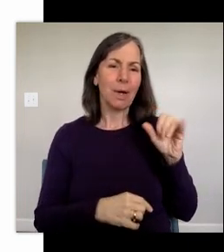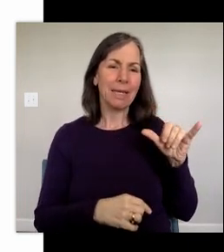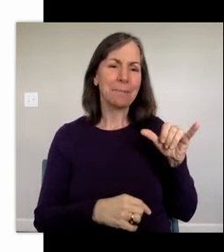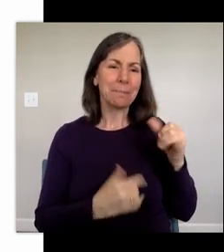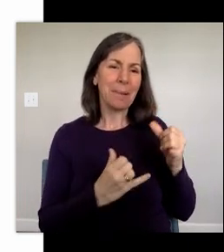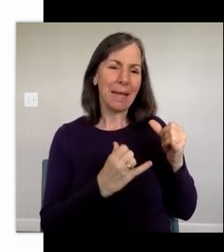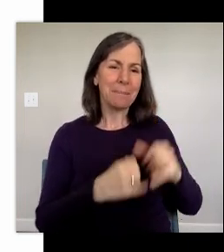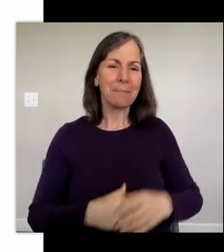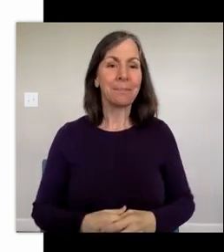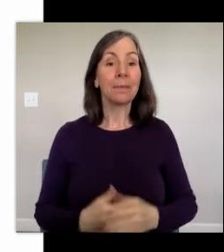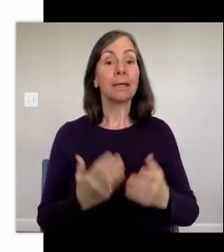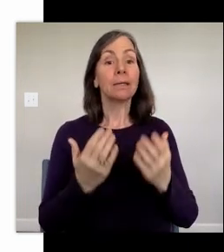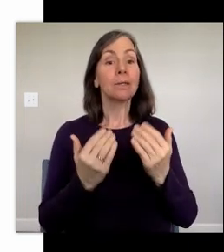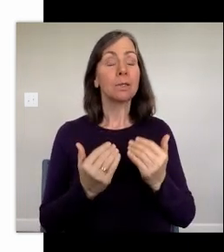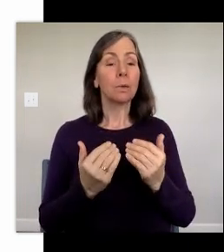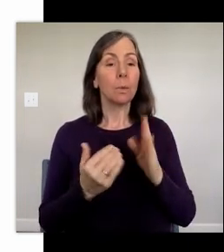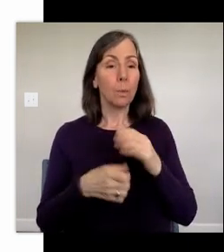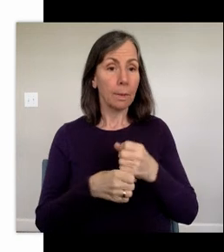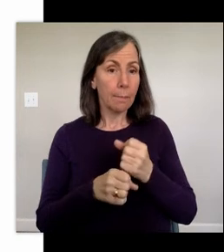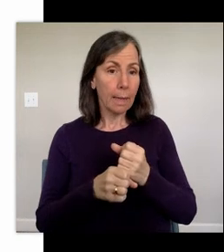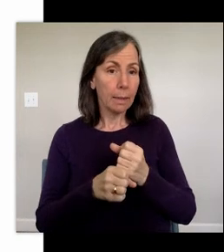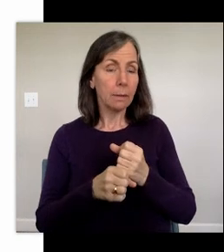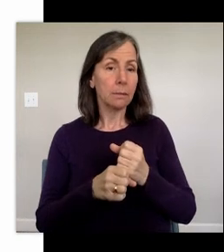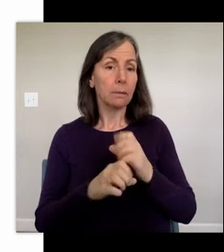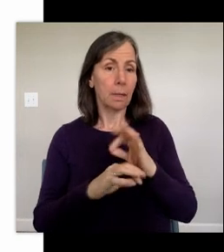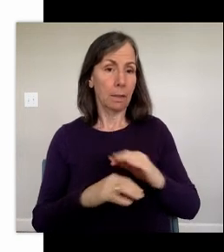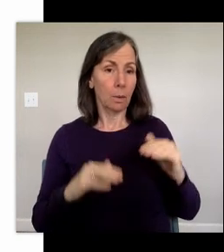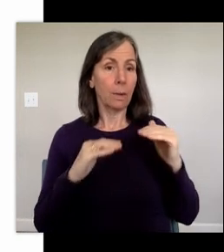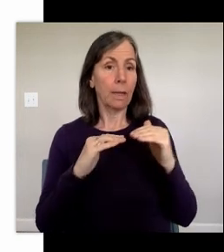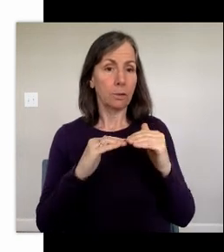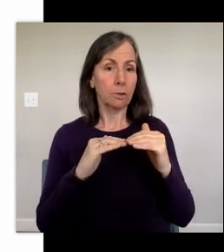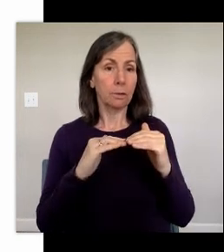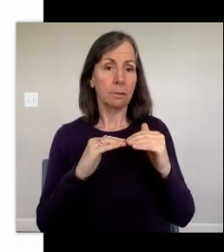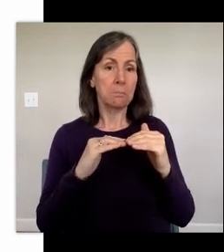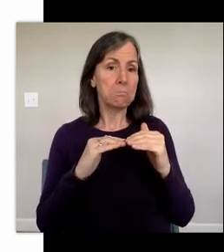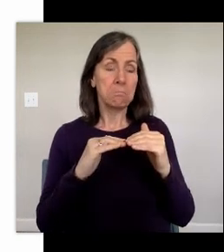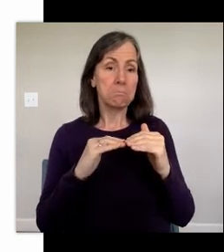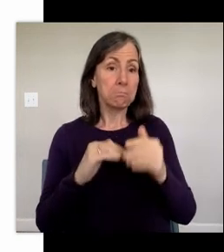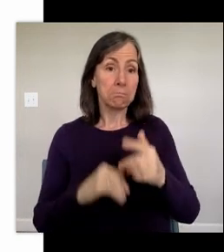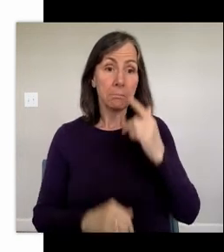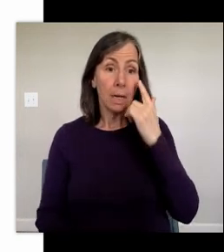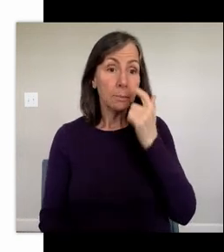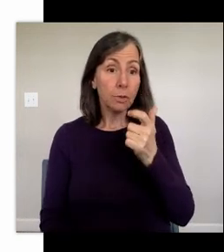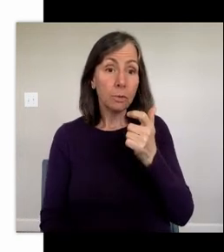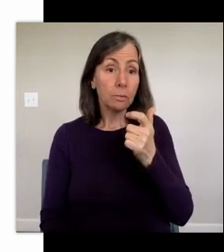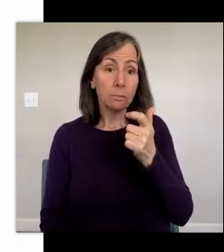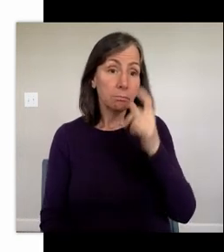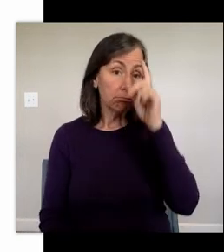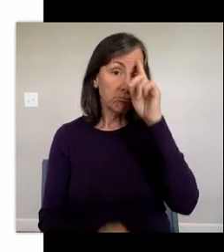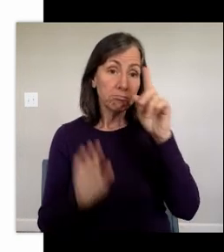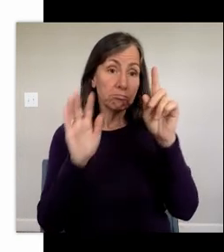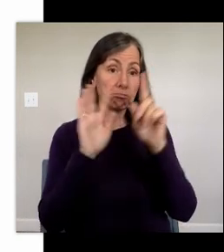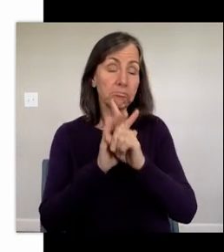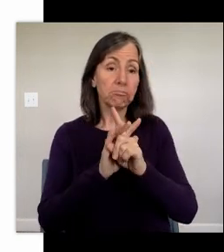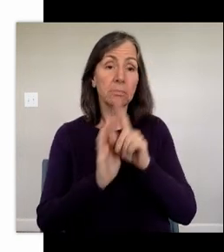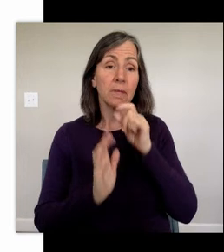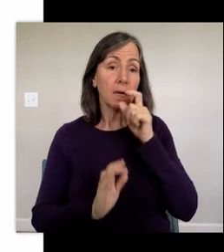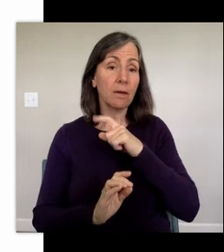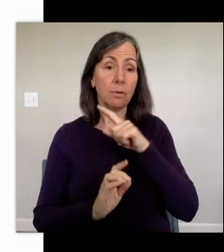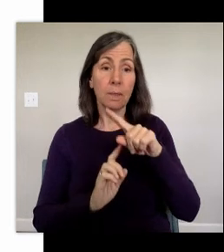So you're going to make some sort of equation. It really could be anything you want. It doesn't have to be